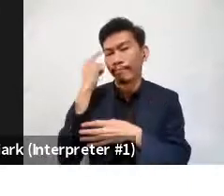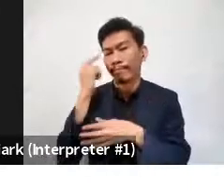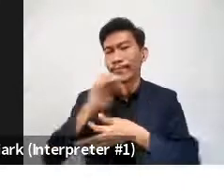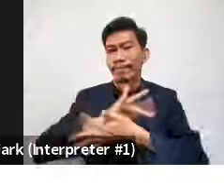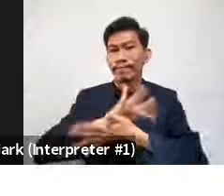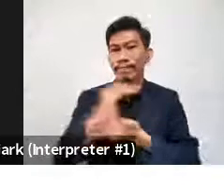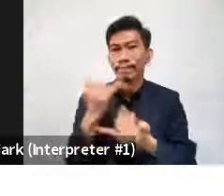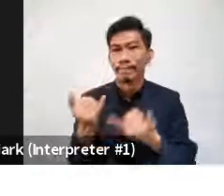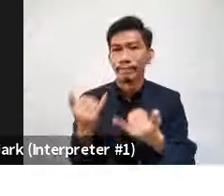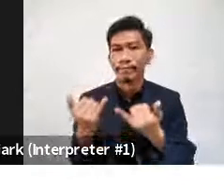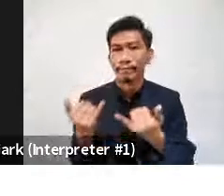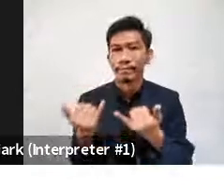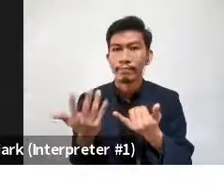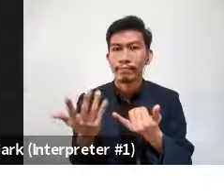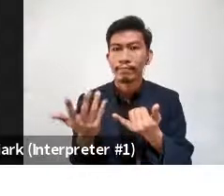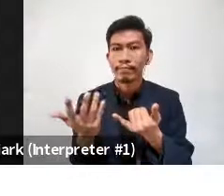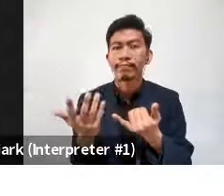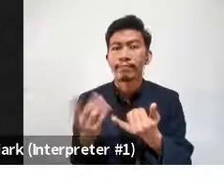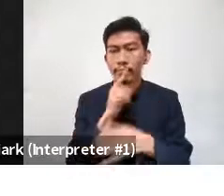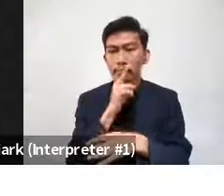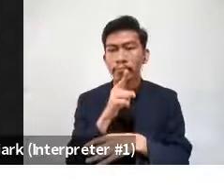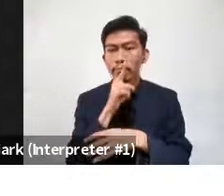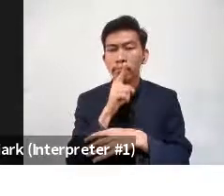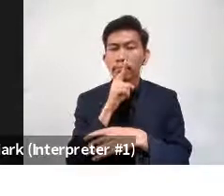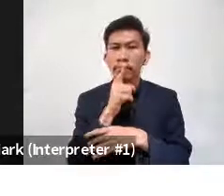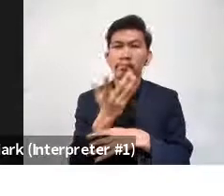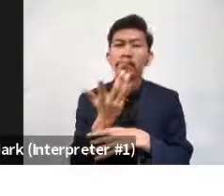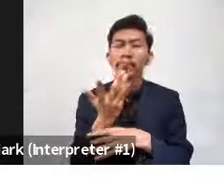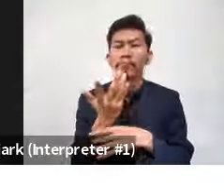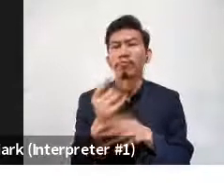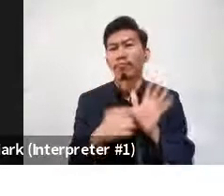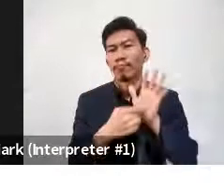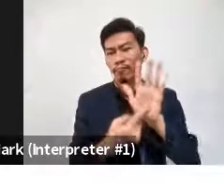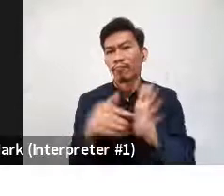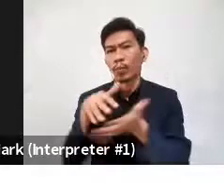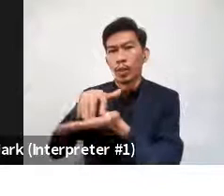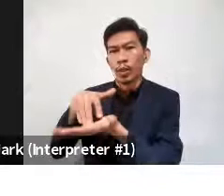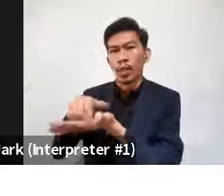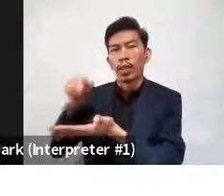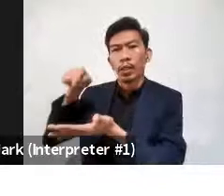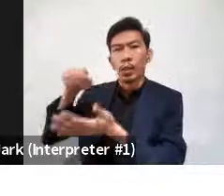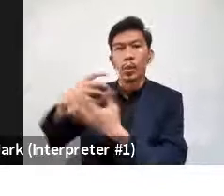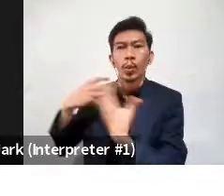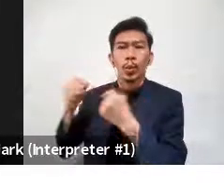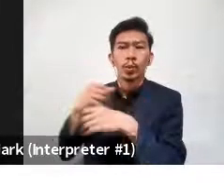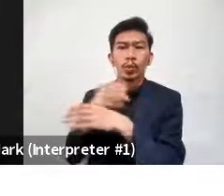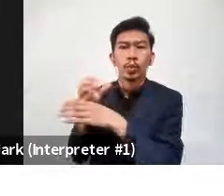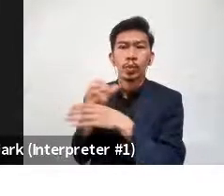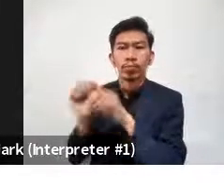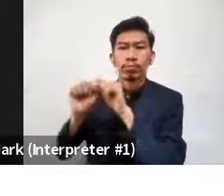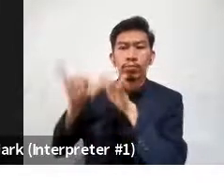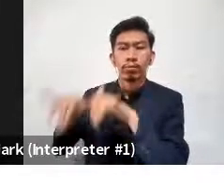COVID-19 really exposed the vulnerabilities of the healthcare system, right?